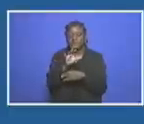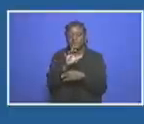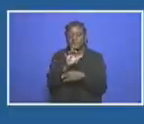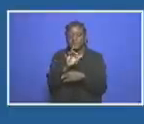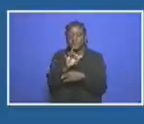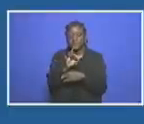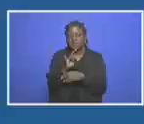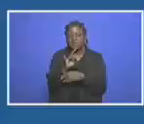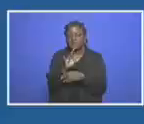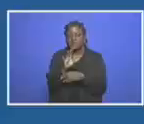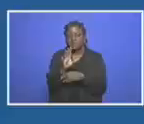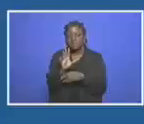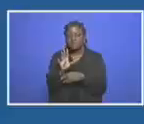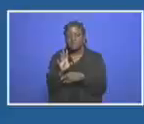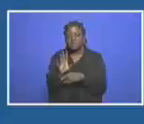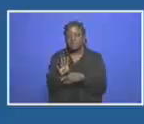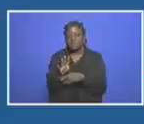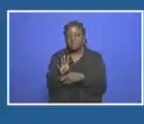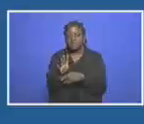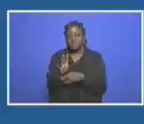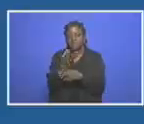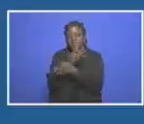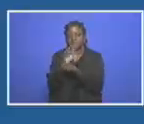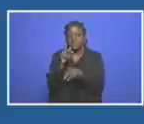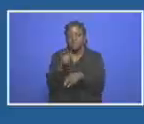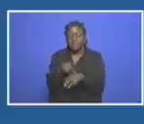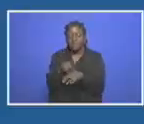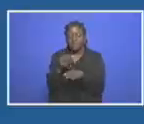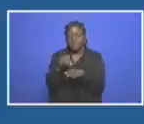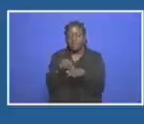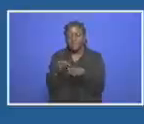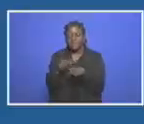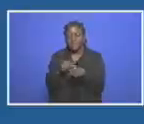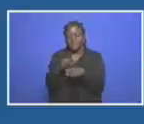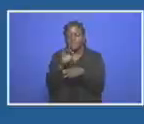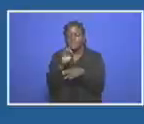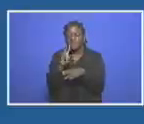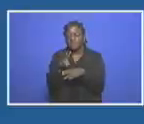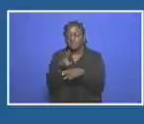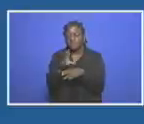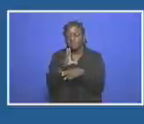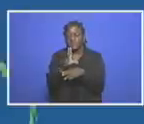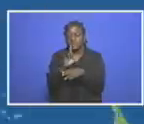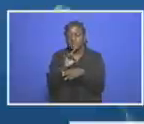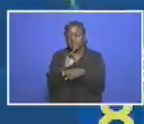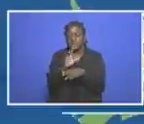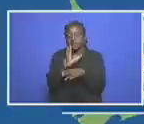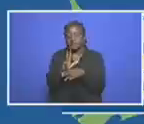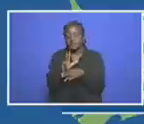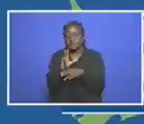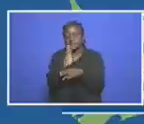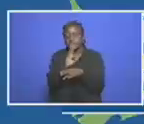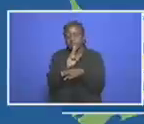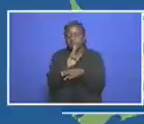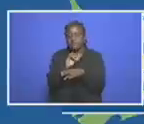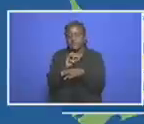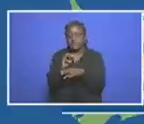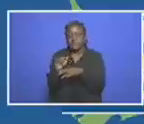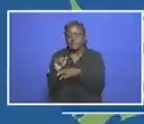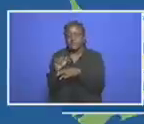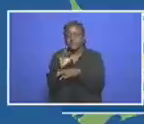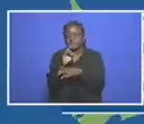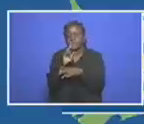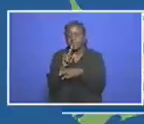Key, Freeport, Grand Bahama at 84 degrees, 82 in the Berry Islands, Allistown, Bimini, 83 degrees, 81 in Harbor